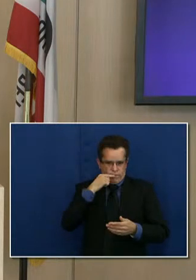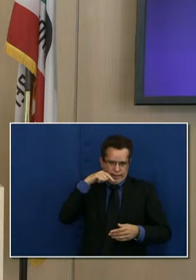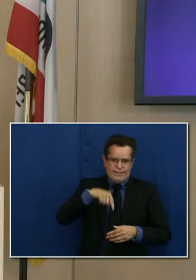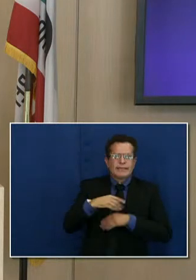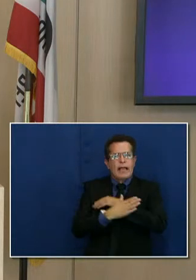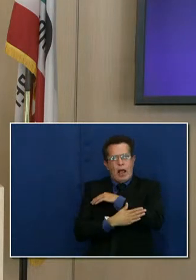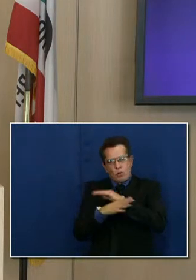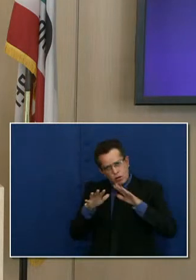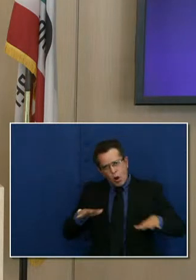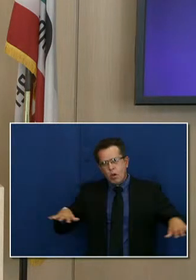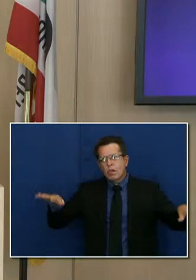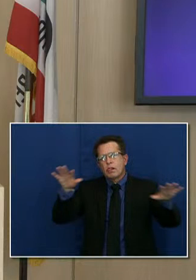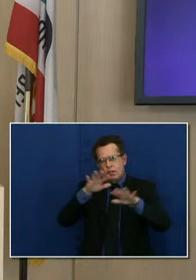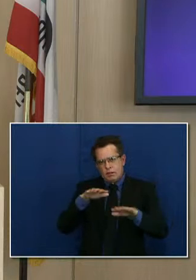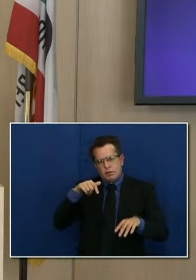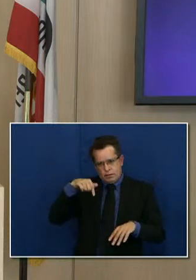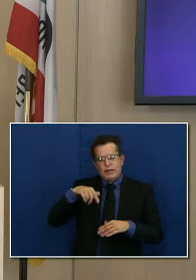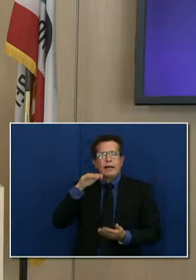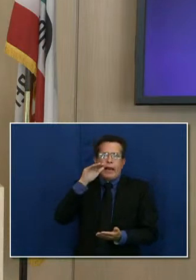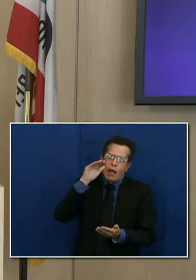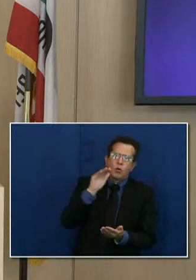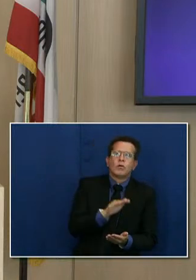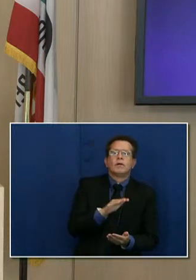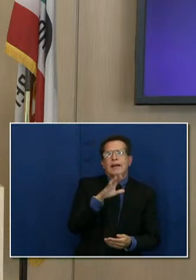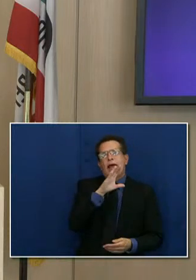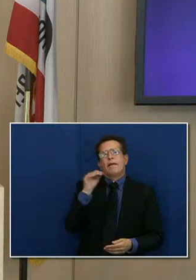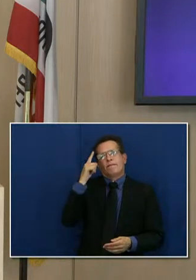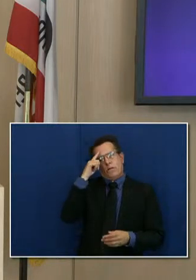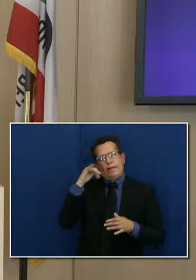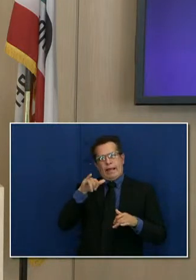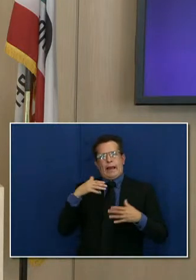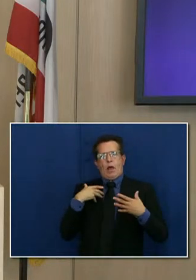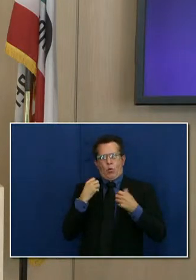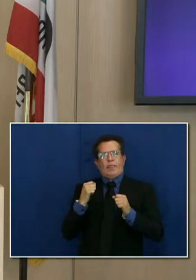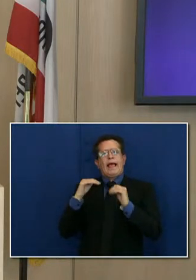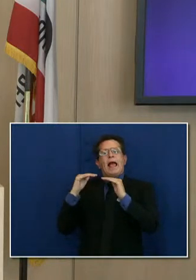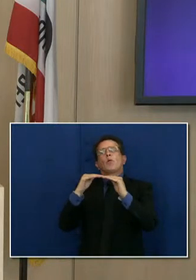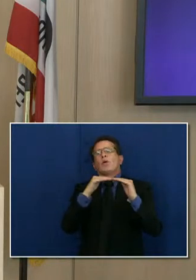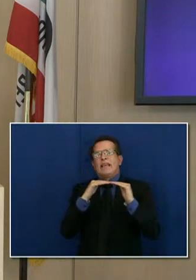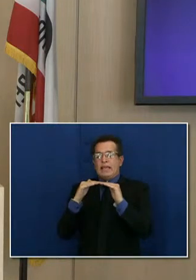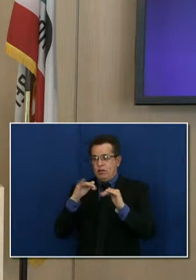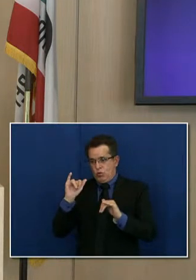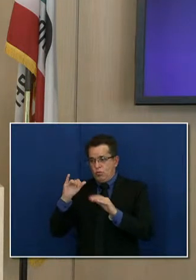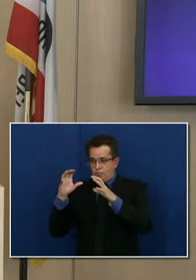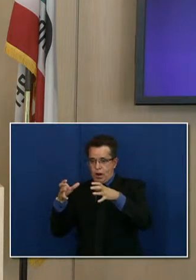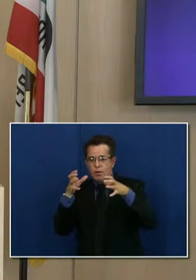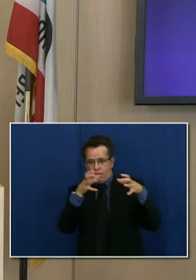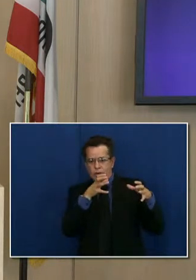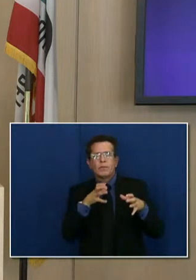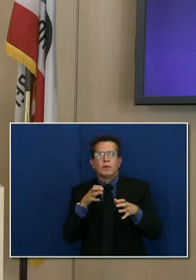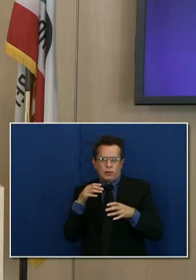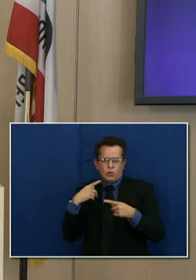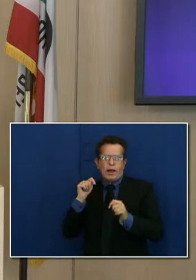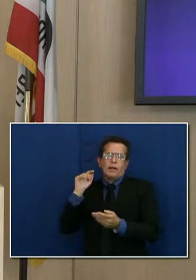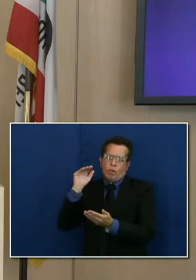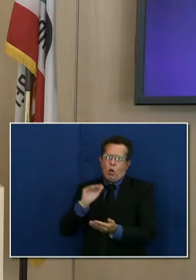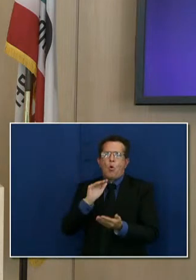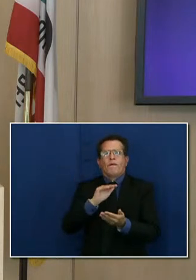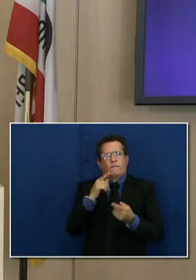county overall and for the specific health equity areas that have been identified by the state. Thank